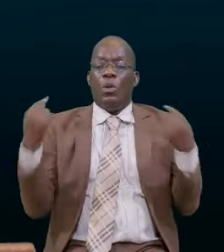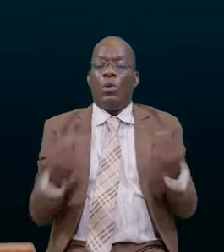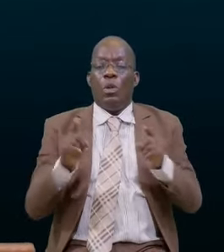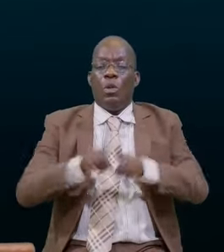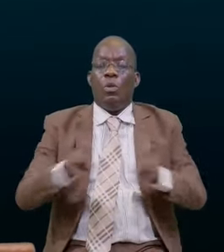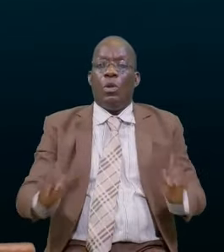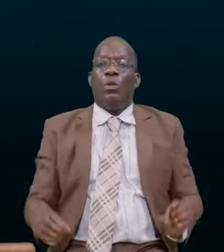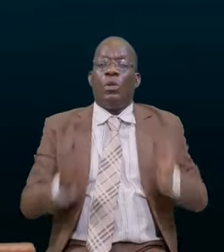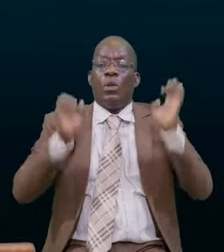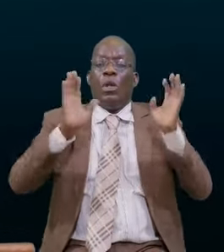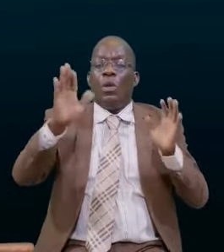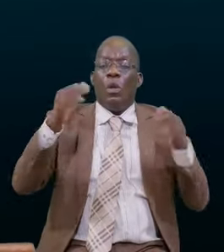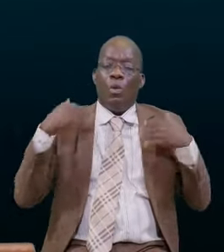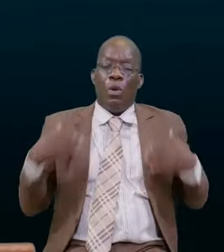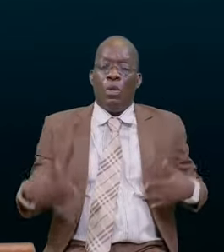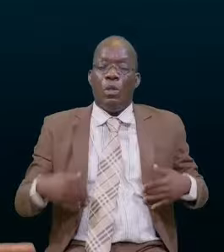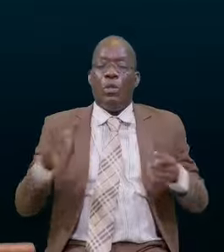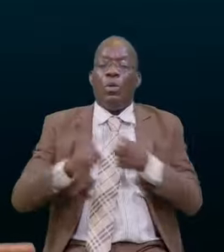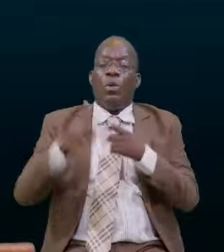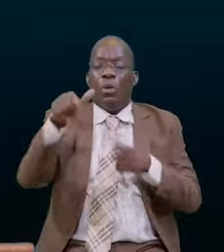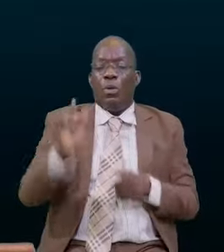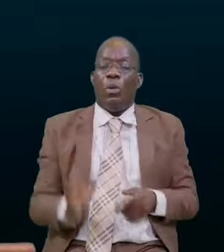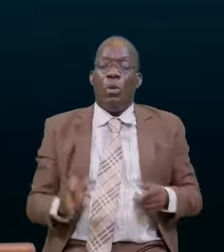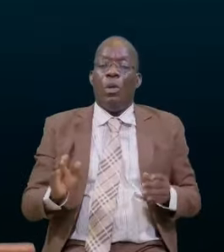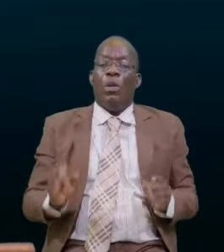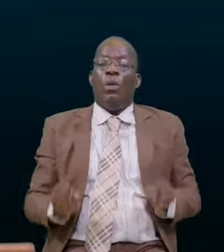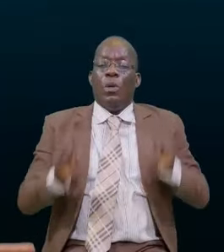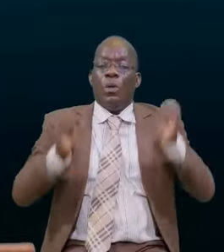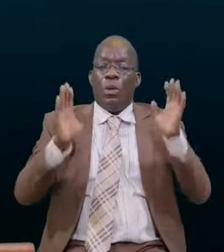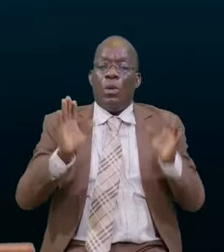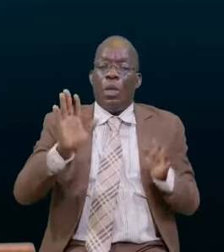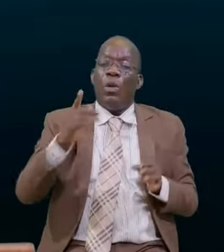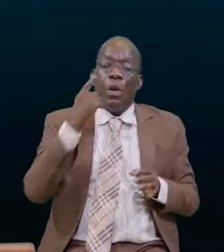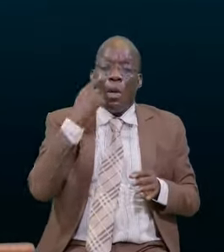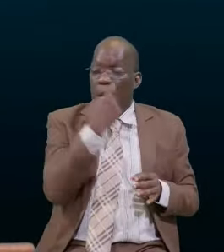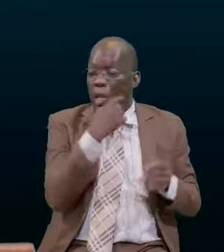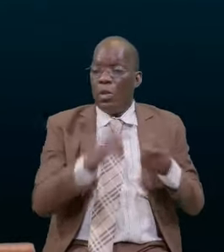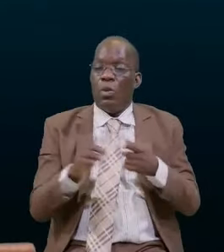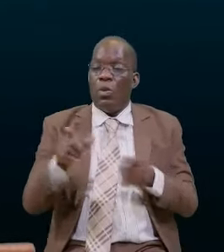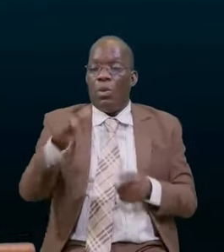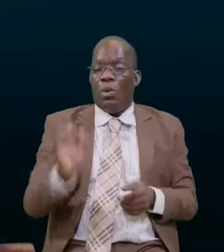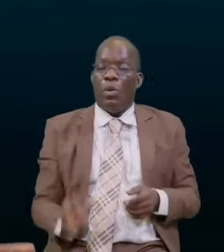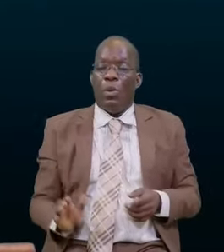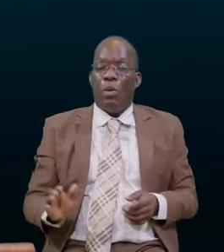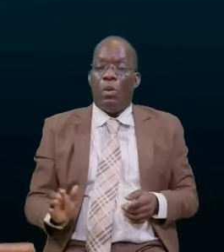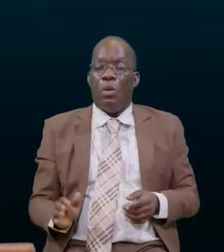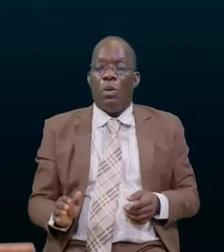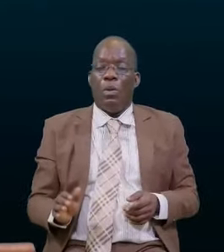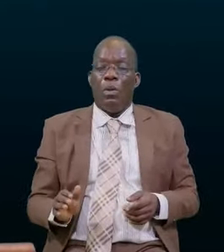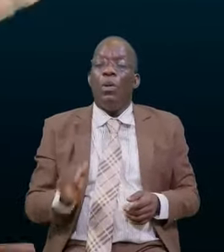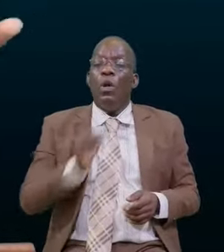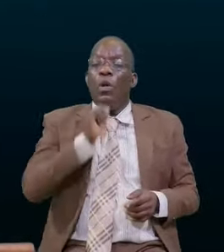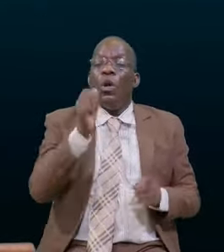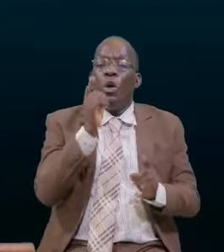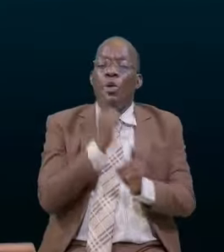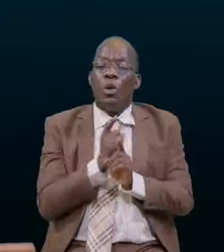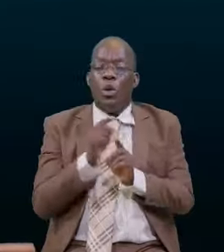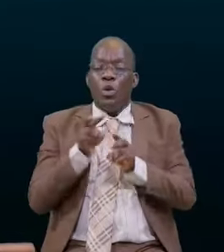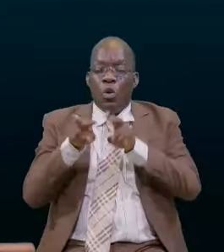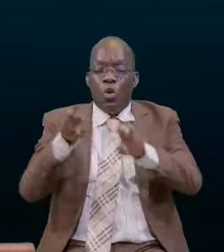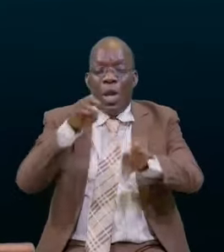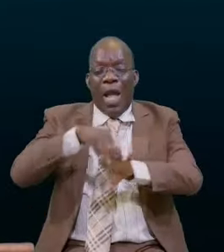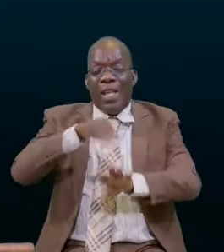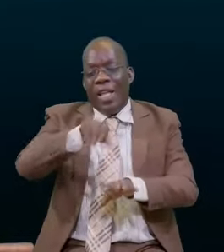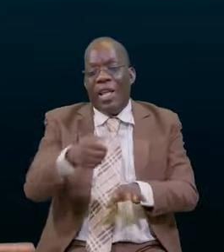God yeld the members of your body unto God your eyes ye it onto God not just looking at anything any object